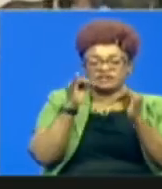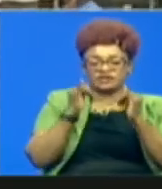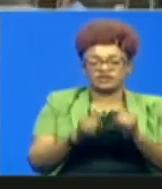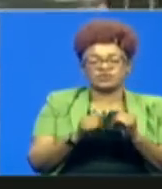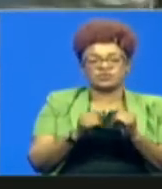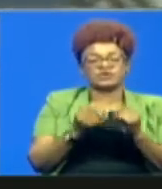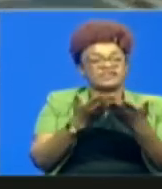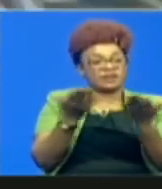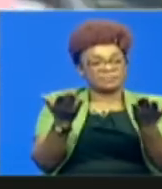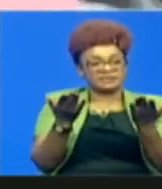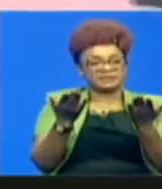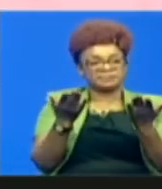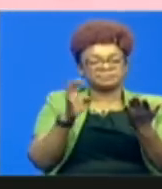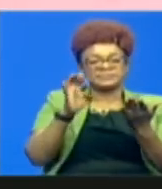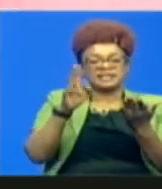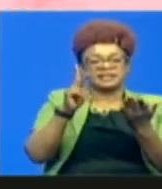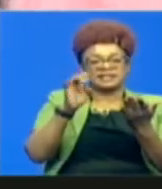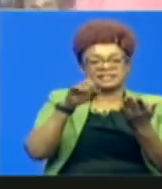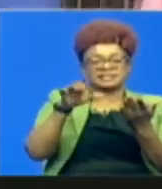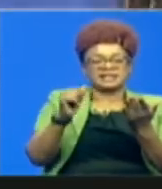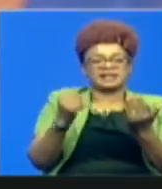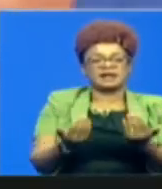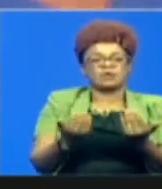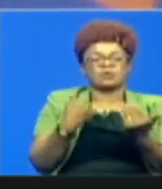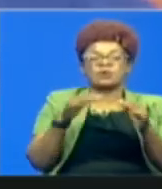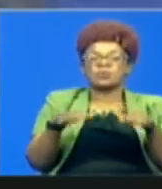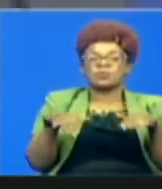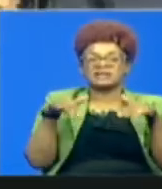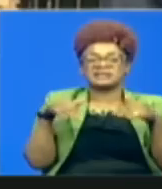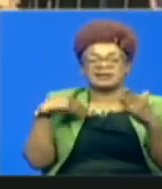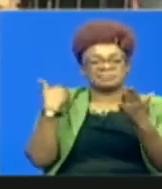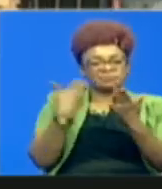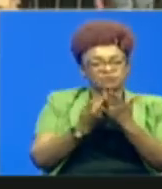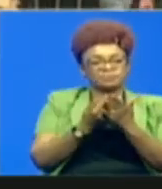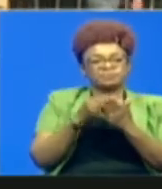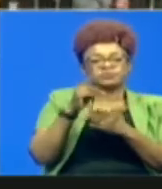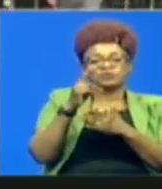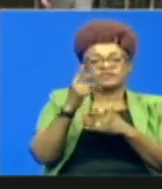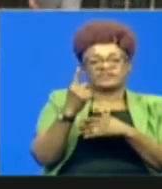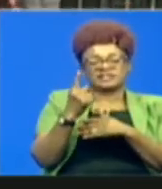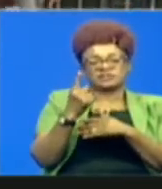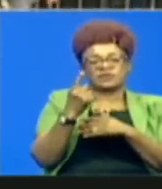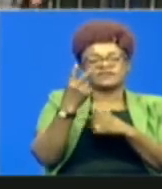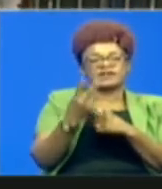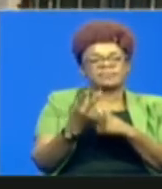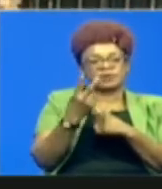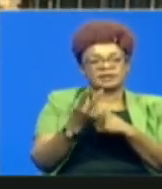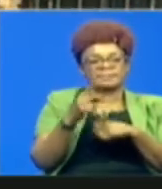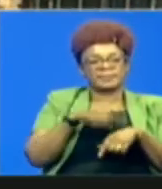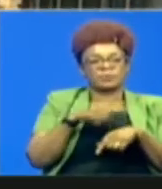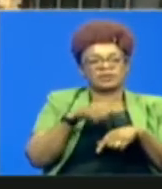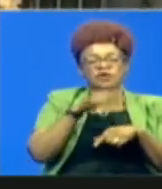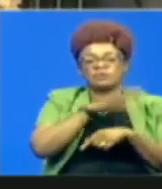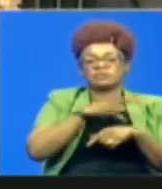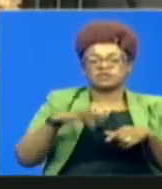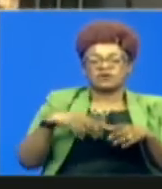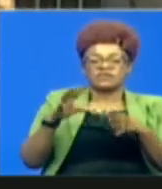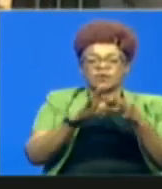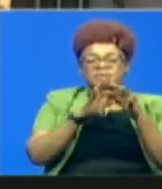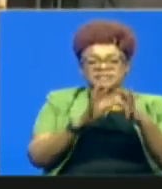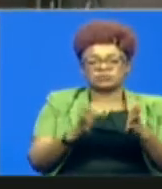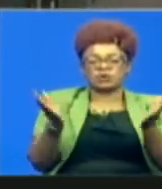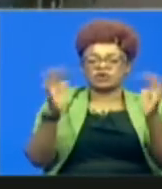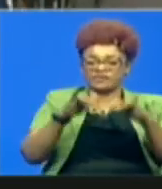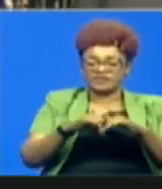developments, Ekeza SACCO members will now have to wait up to the 21st of February when the Commission of Cooperatives will convene